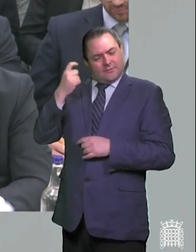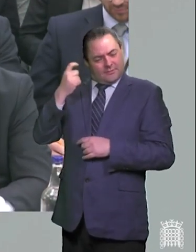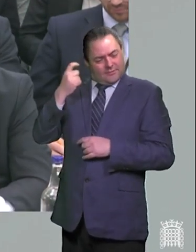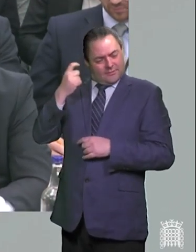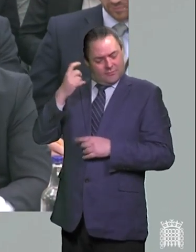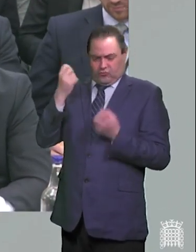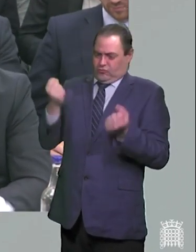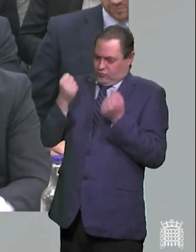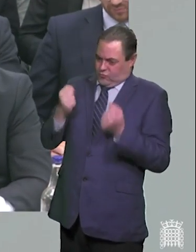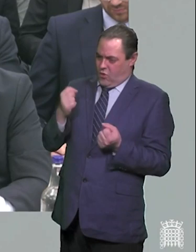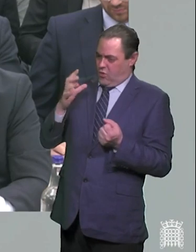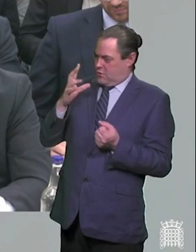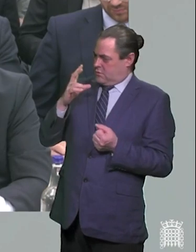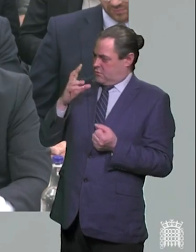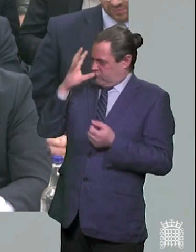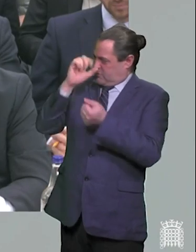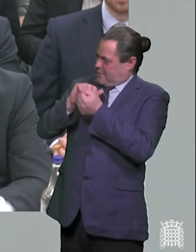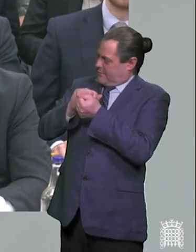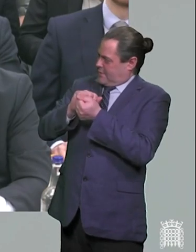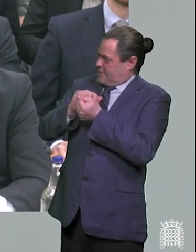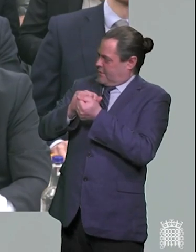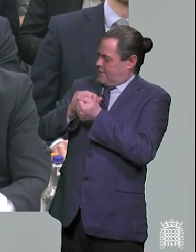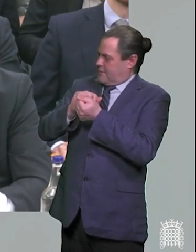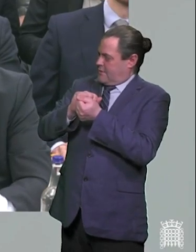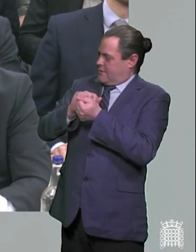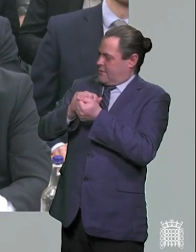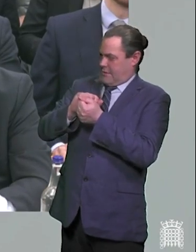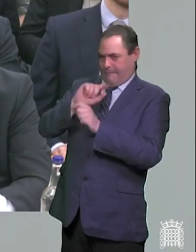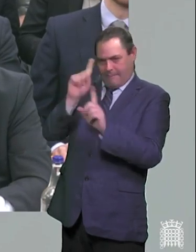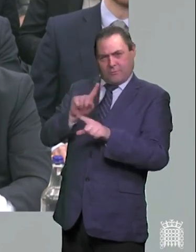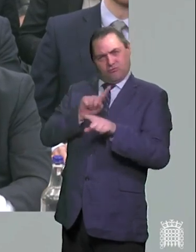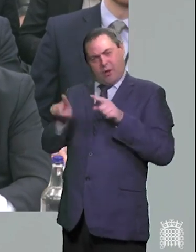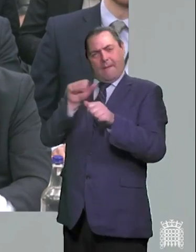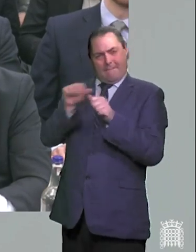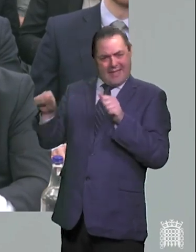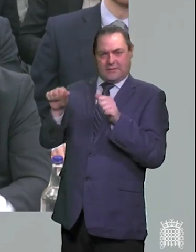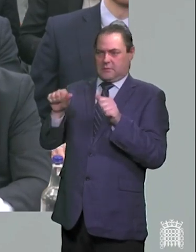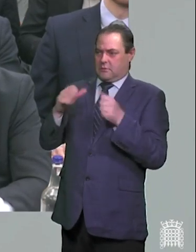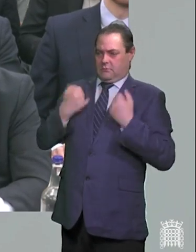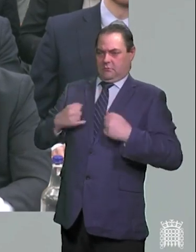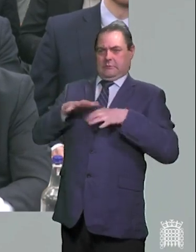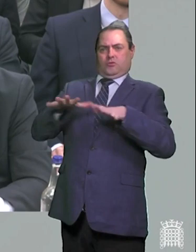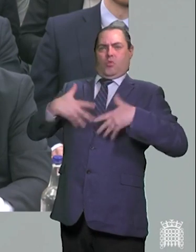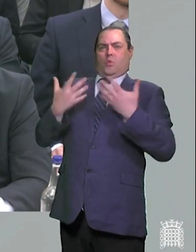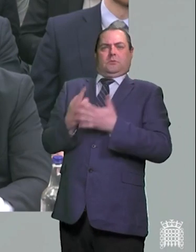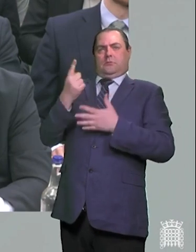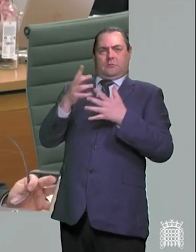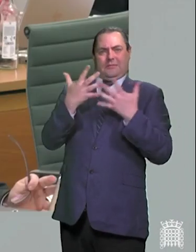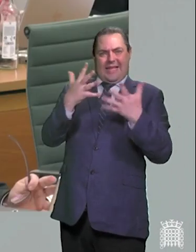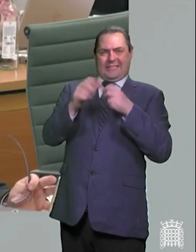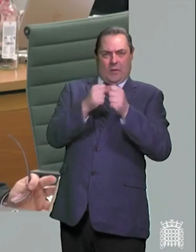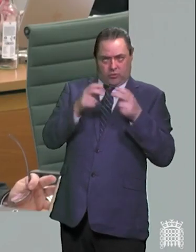memory of people over a long period doing everything they could to stop the spread of disease within the building. And just so we're